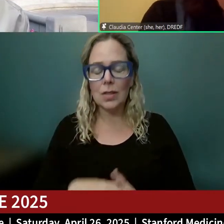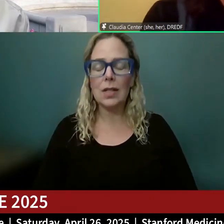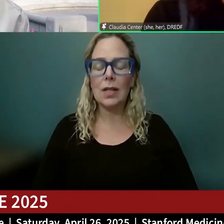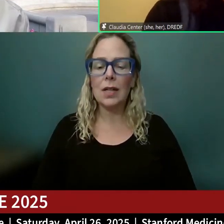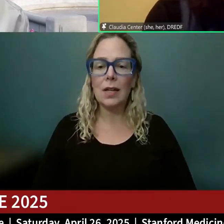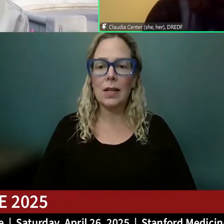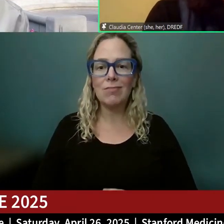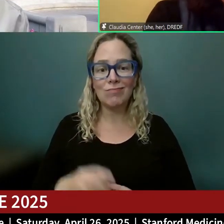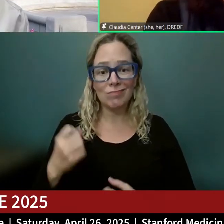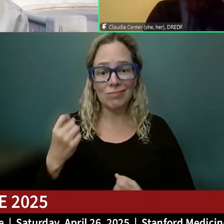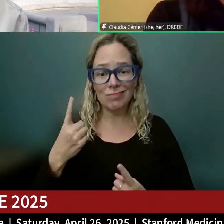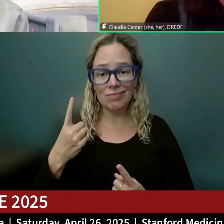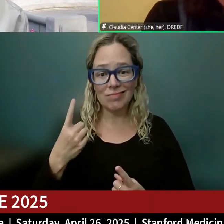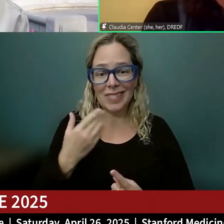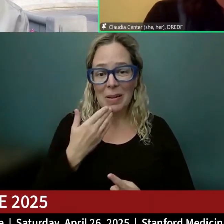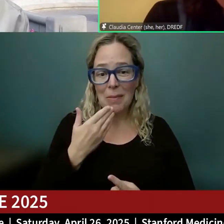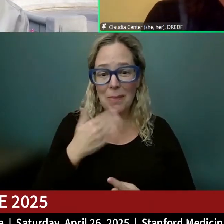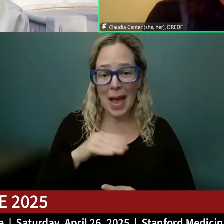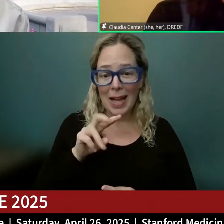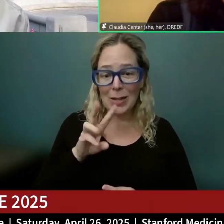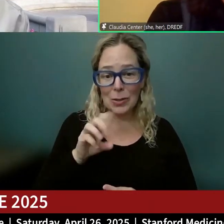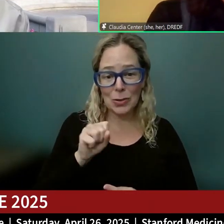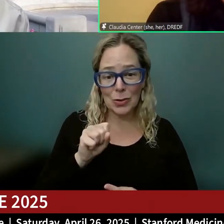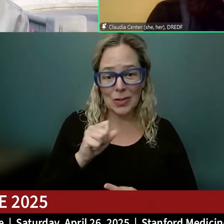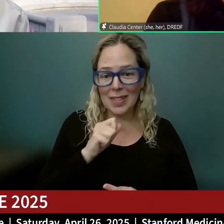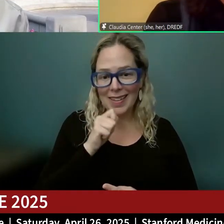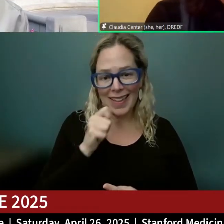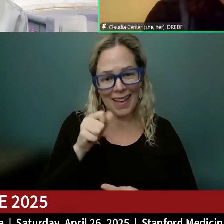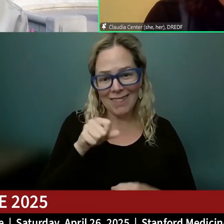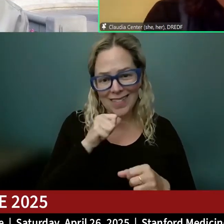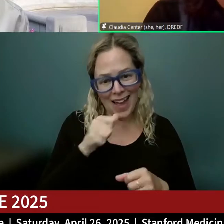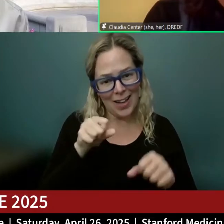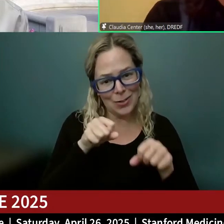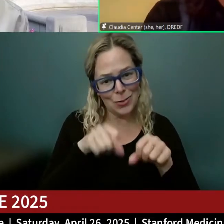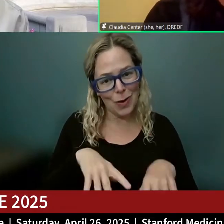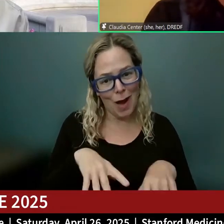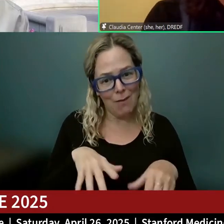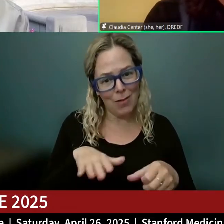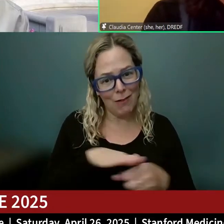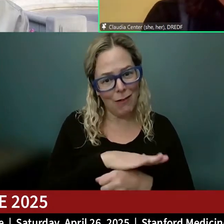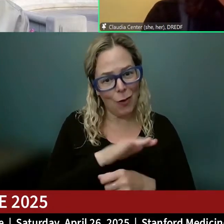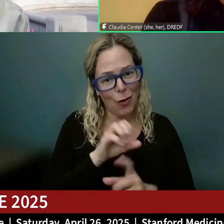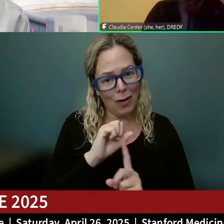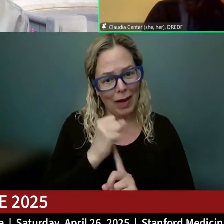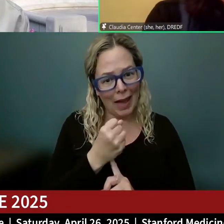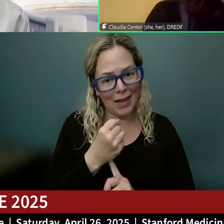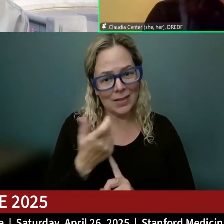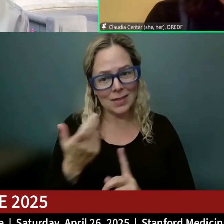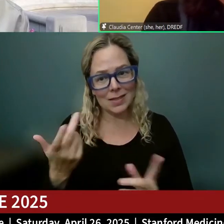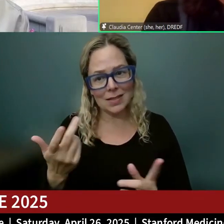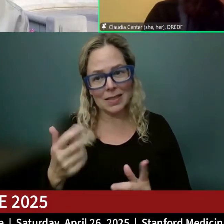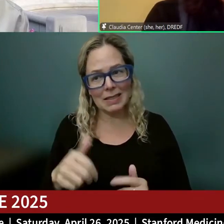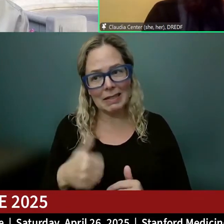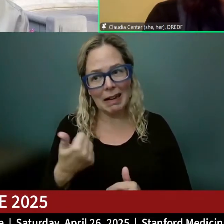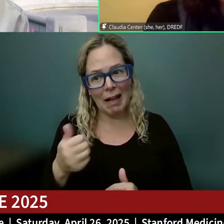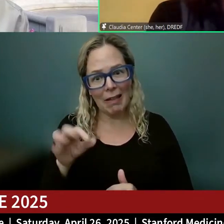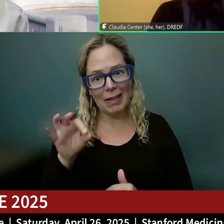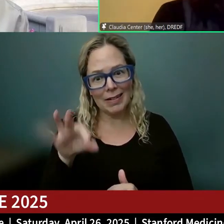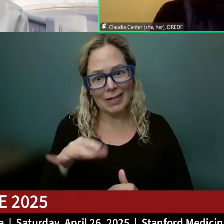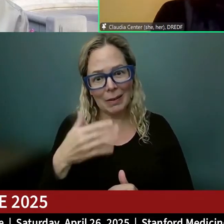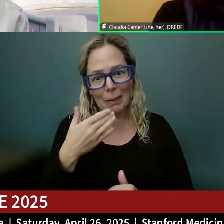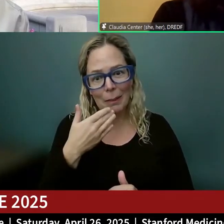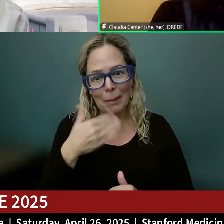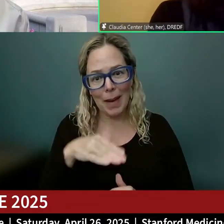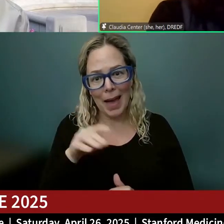the bad news is that they haven't dropped the case altogether. Another piece of bad news is